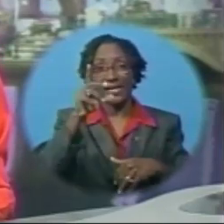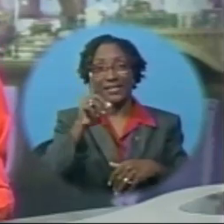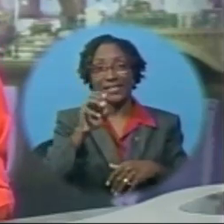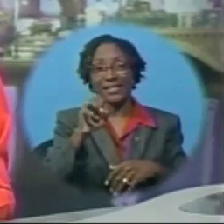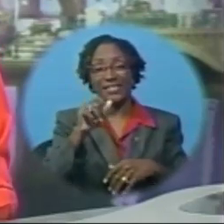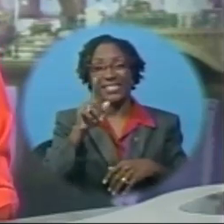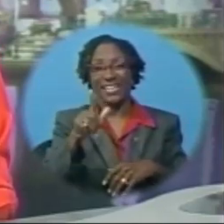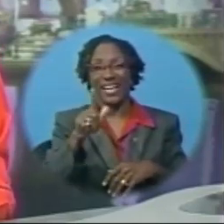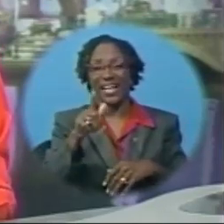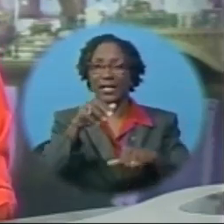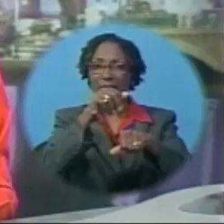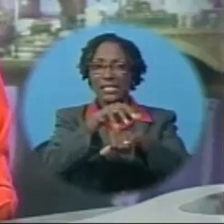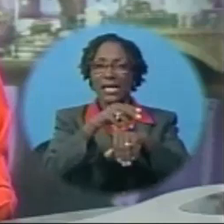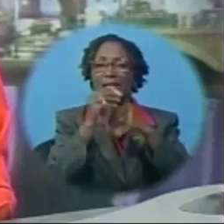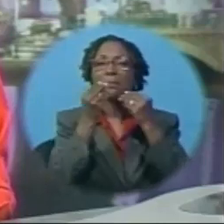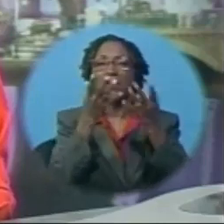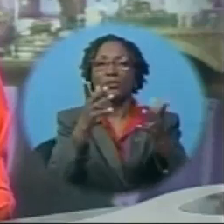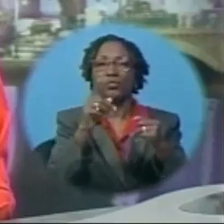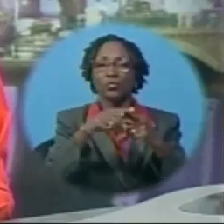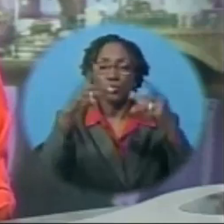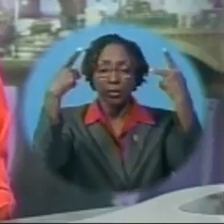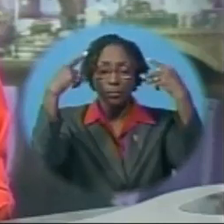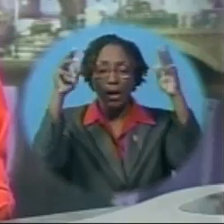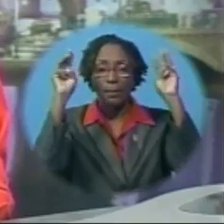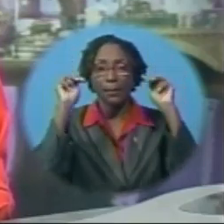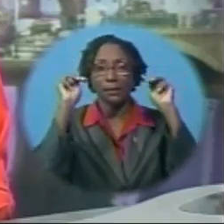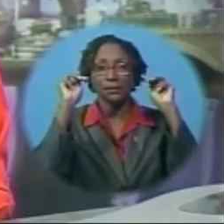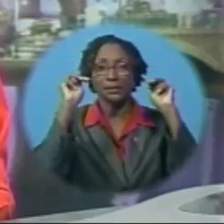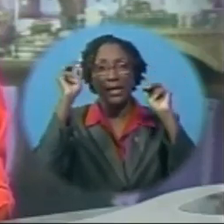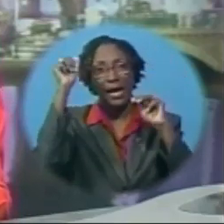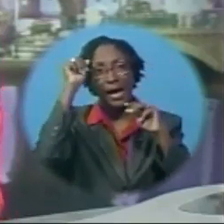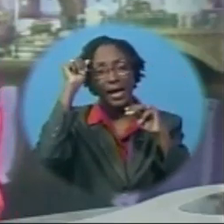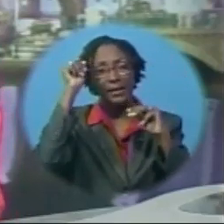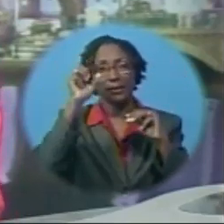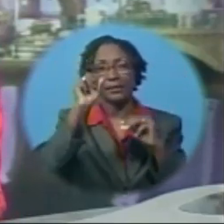Alan Chasney. March coordinator Julius James says they have concerns.